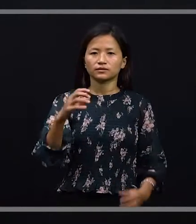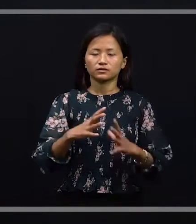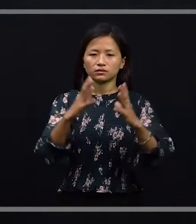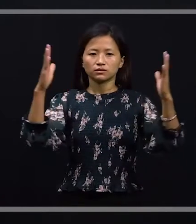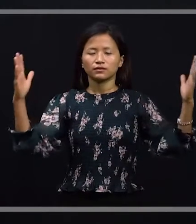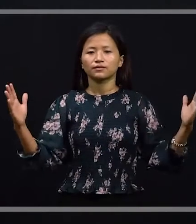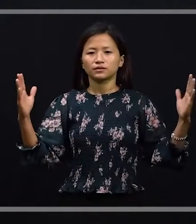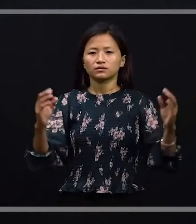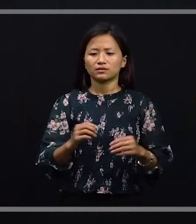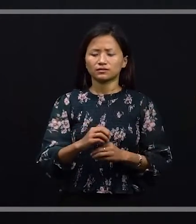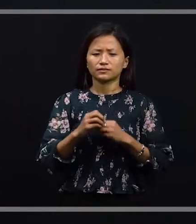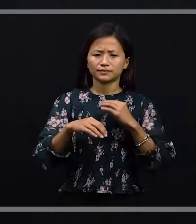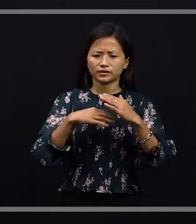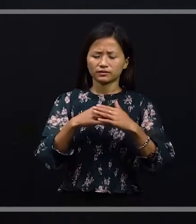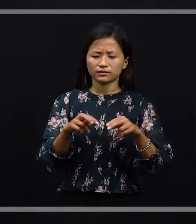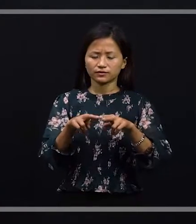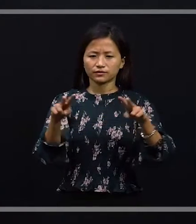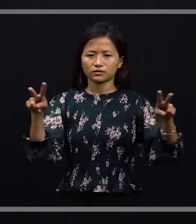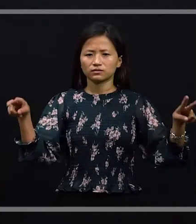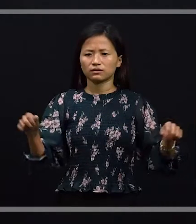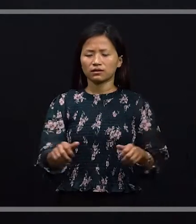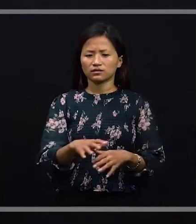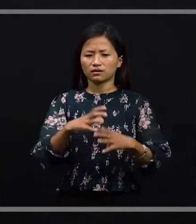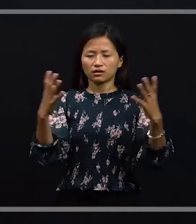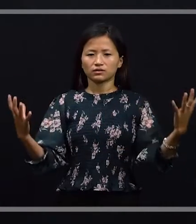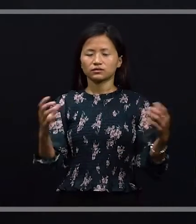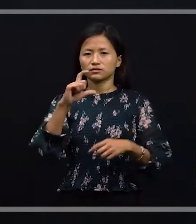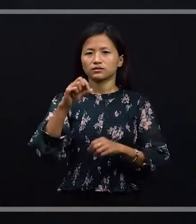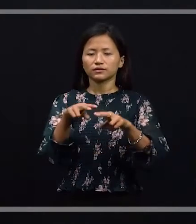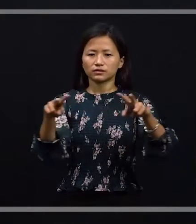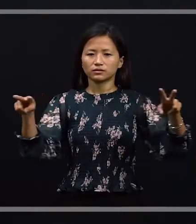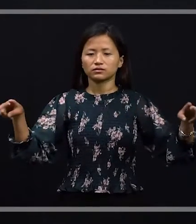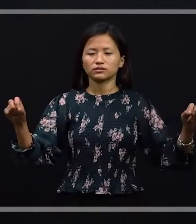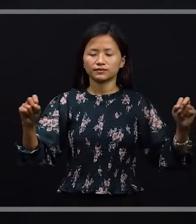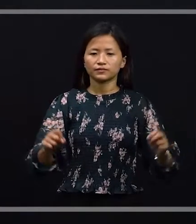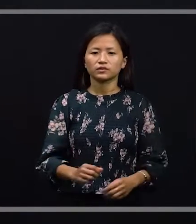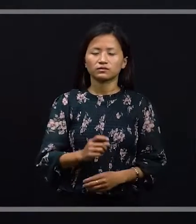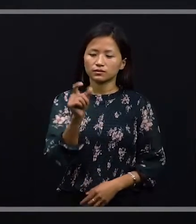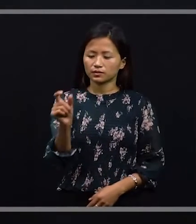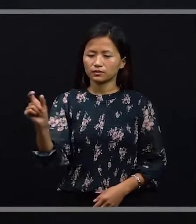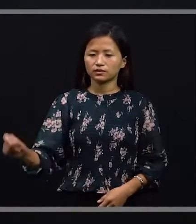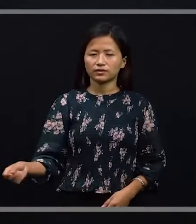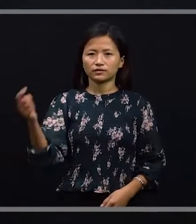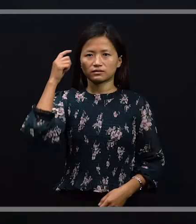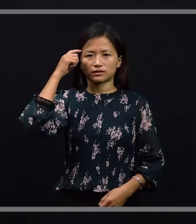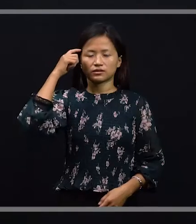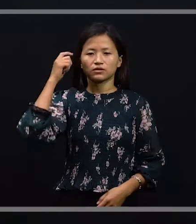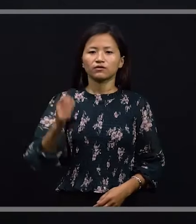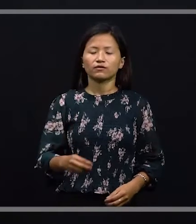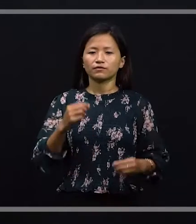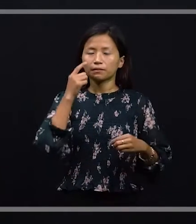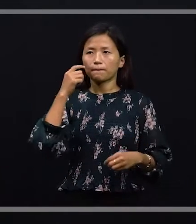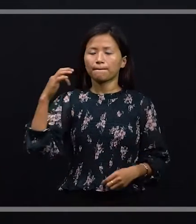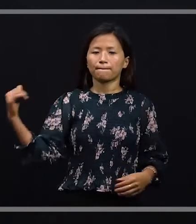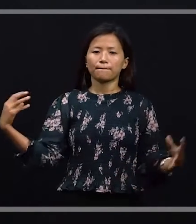other religion, it was very difficult to go on with that. So there were so many people who were under the Hindu religion,